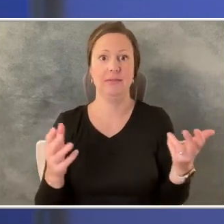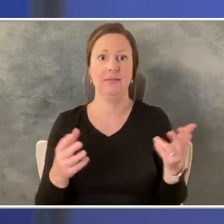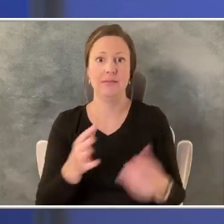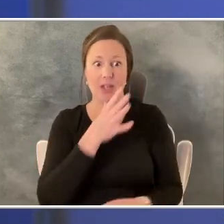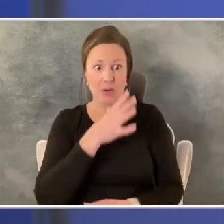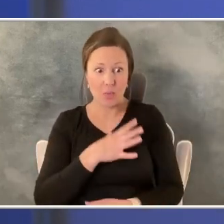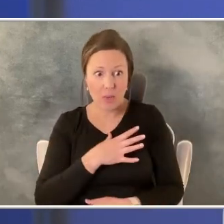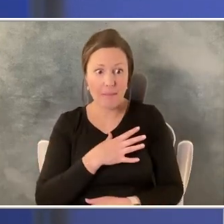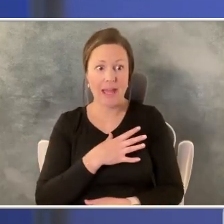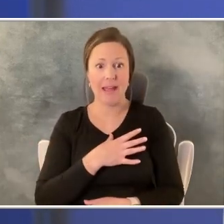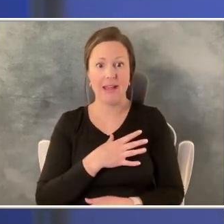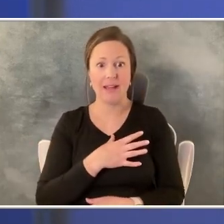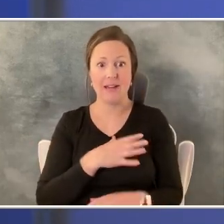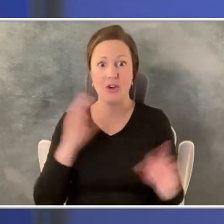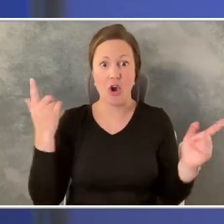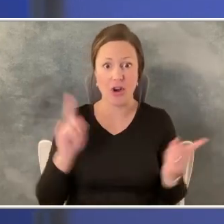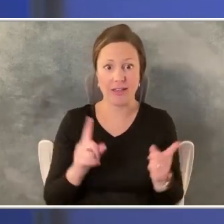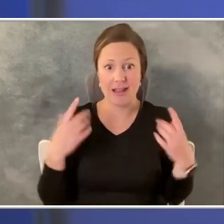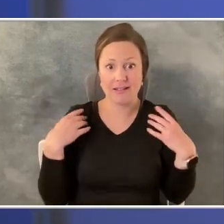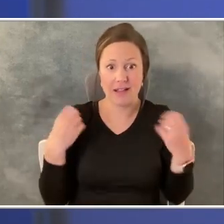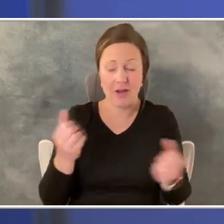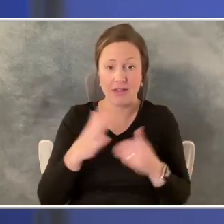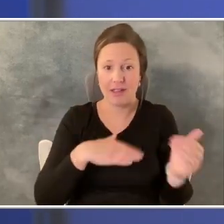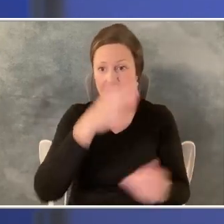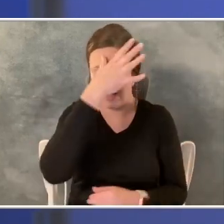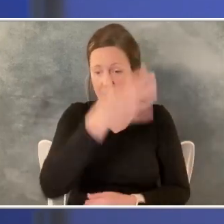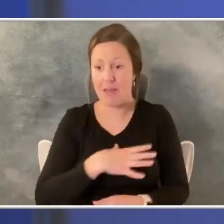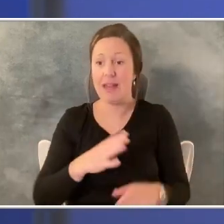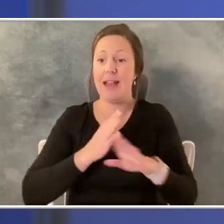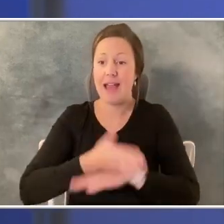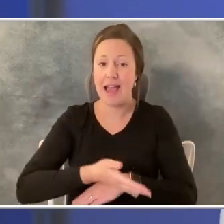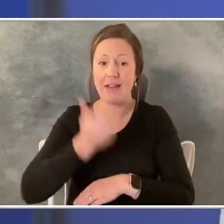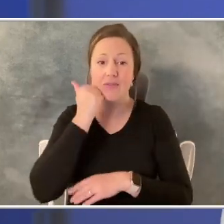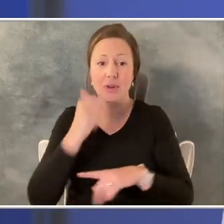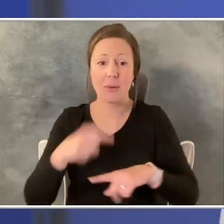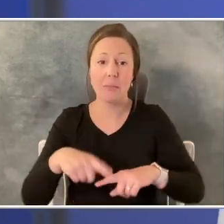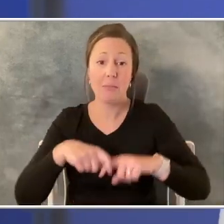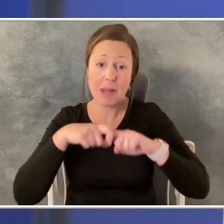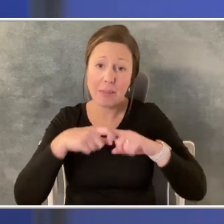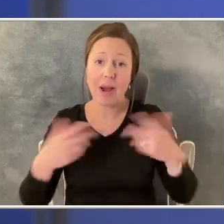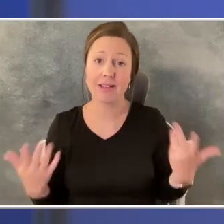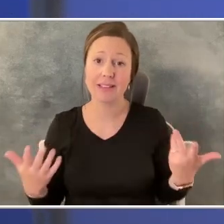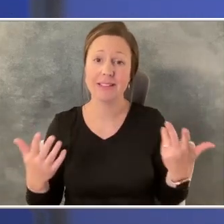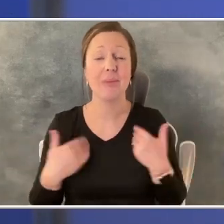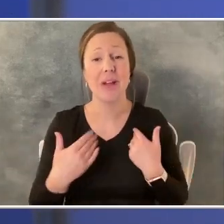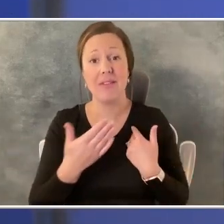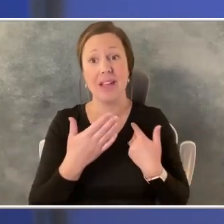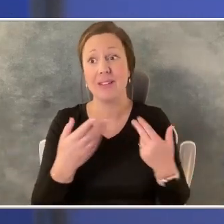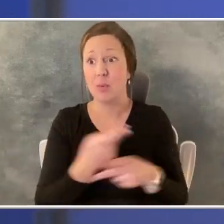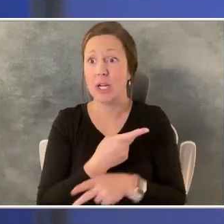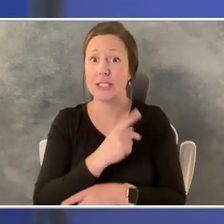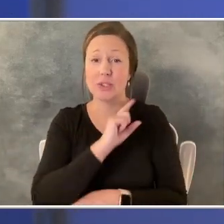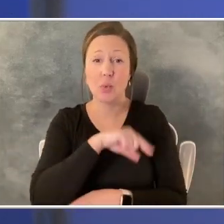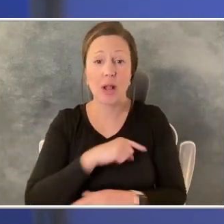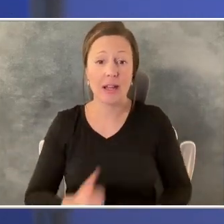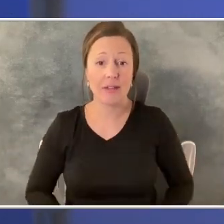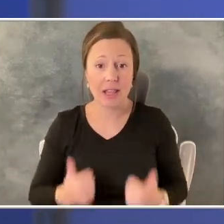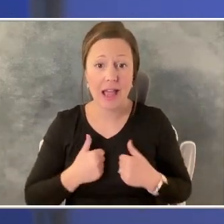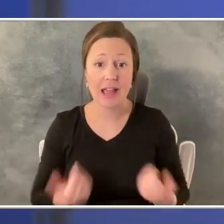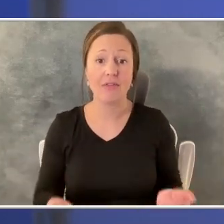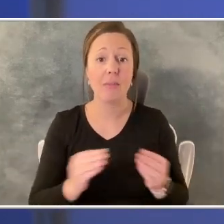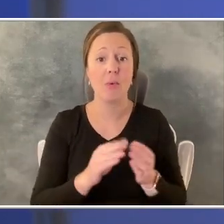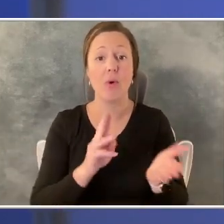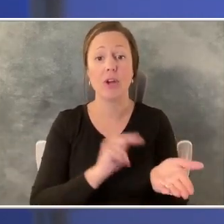less healthy than men after menopause. And we are having poorer outcomes overall, poor quality of life, more nursing home admissions,